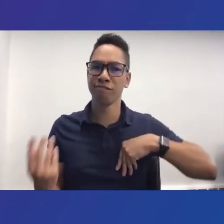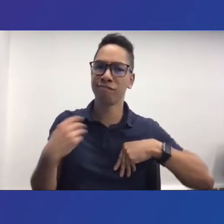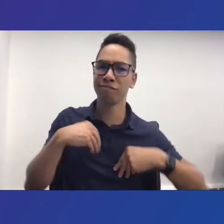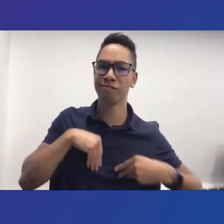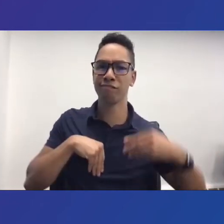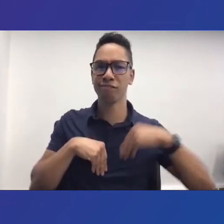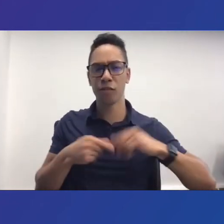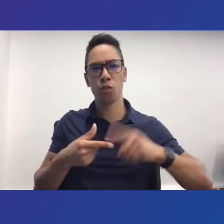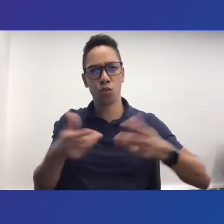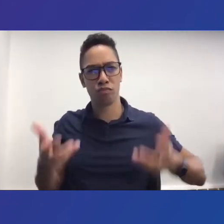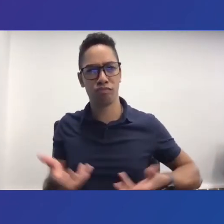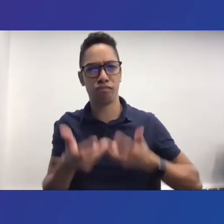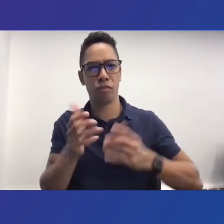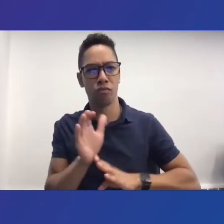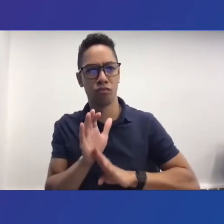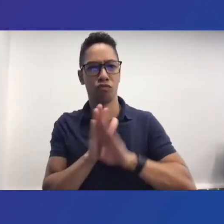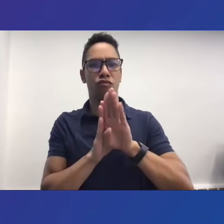myself.